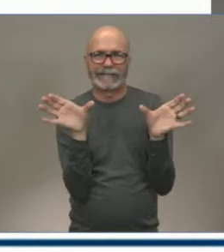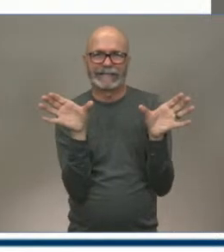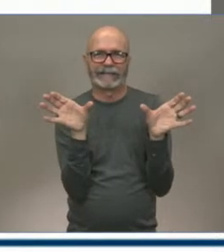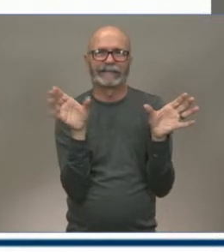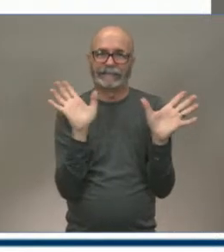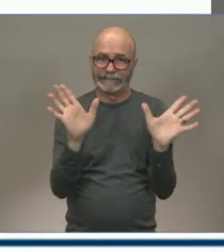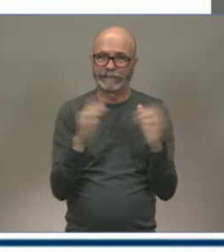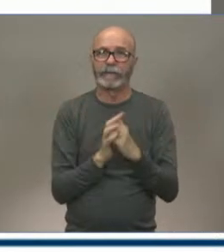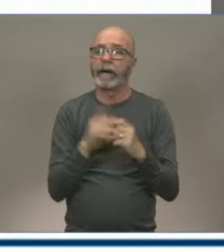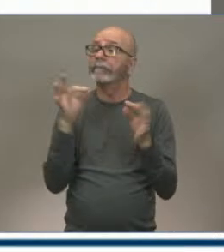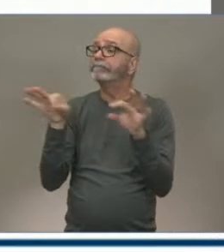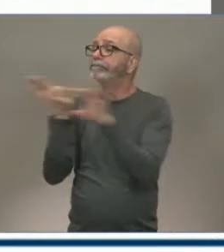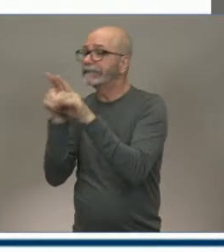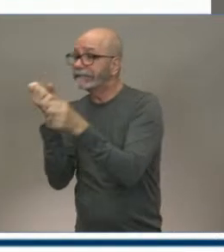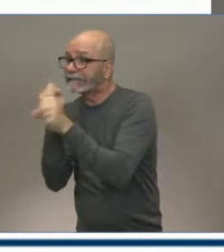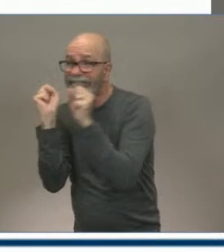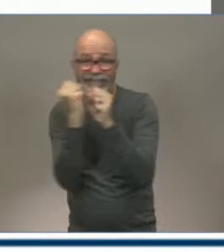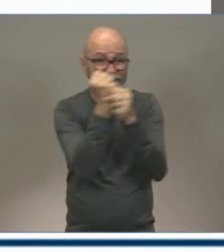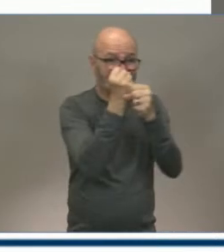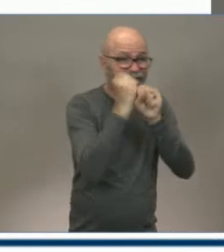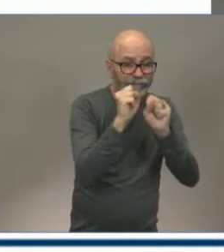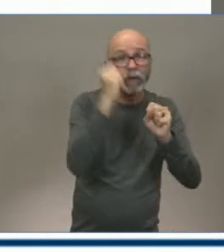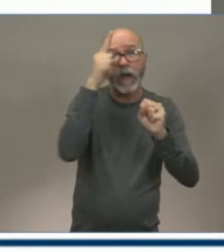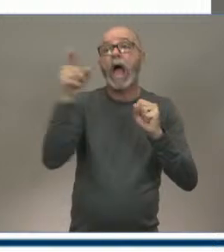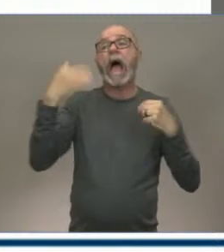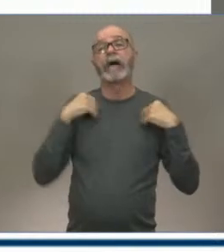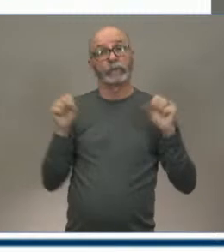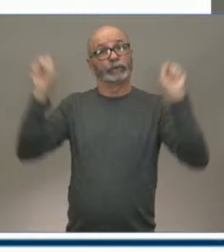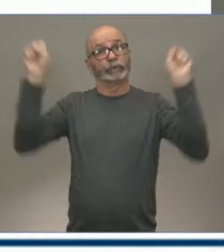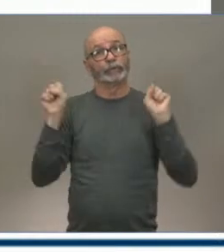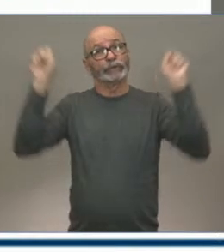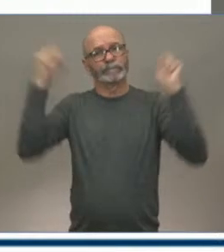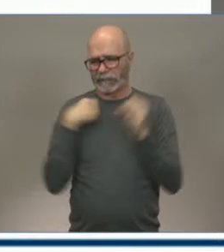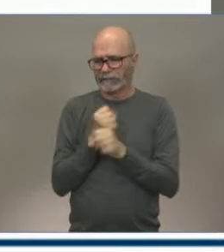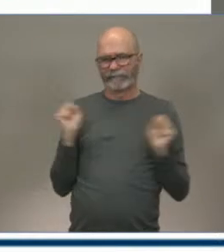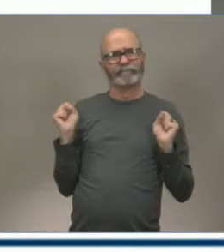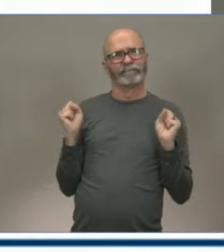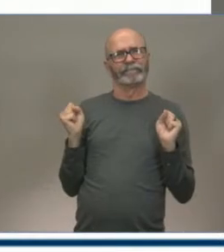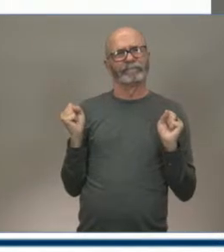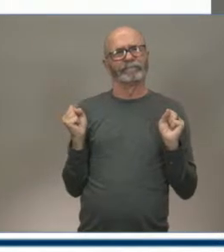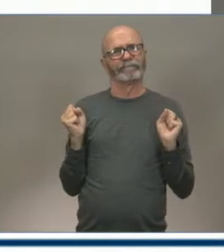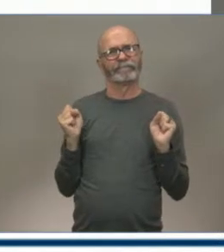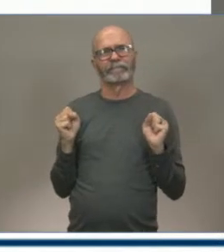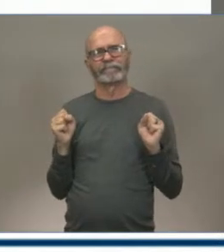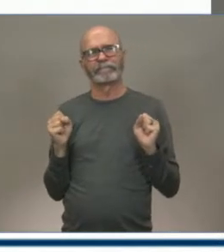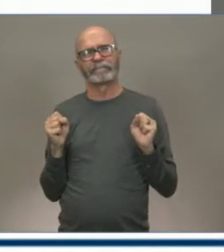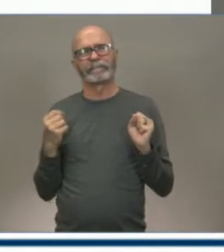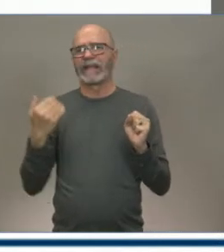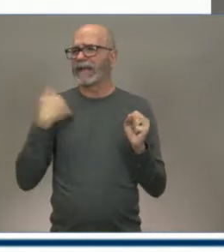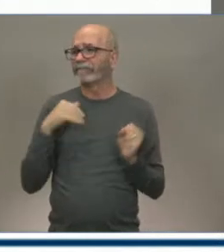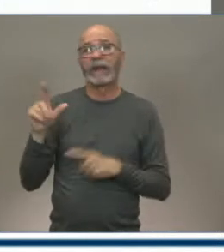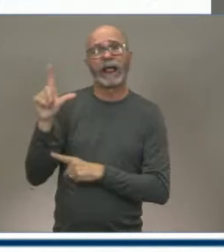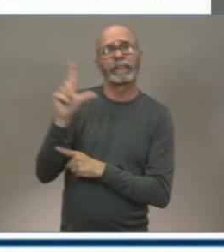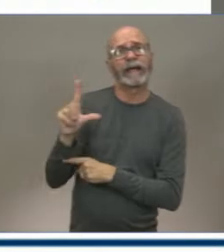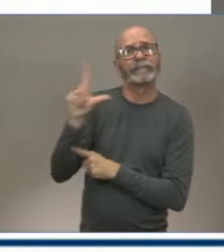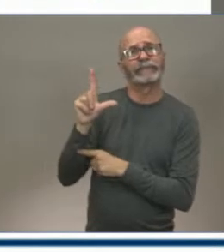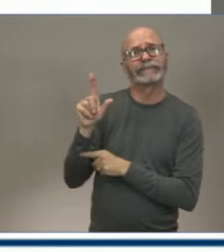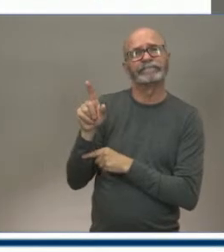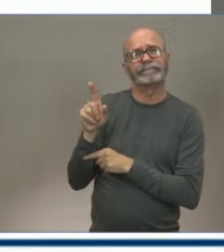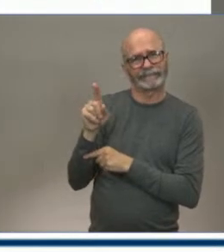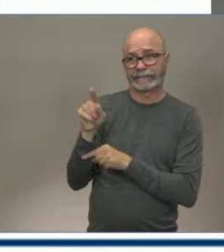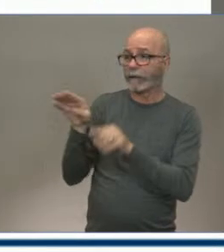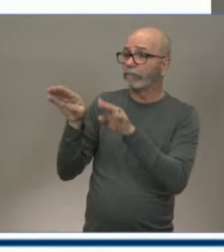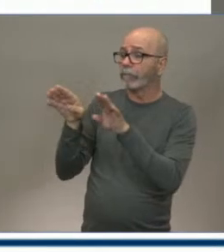opportunities to be physically active. We also want them to be intellectually active, so we've got libraries and museums opened. But what we've said,